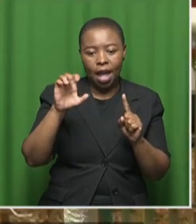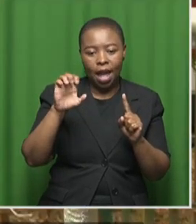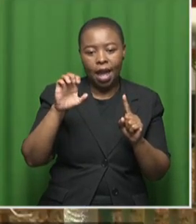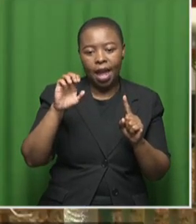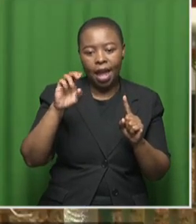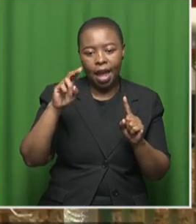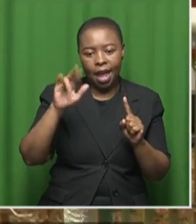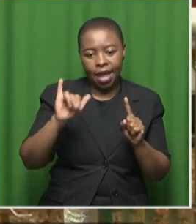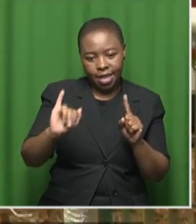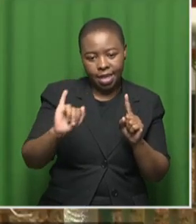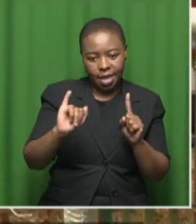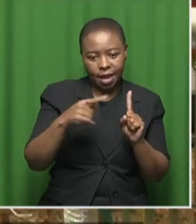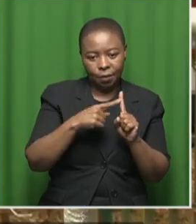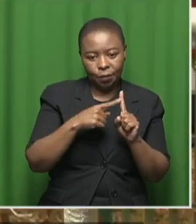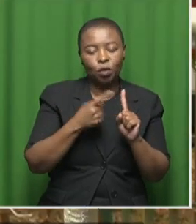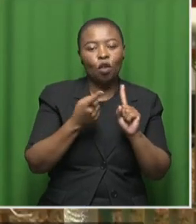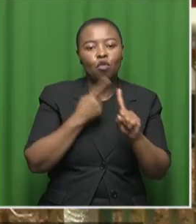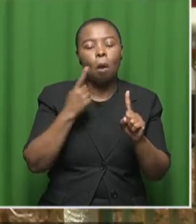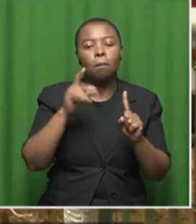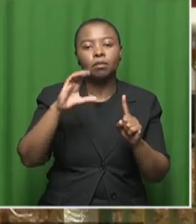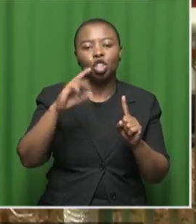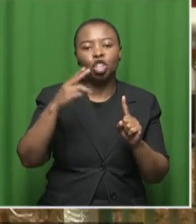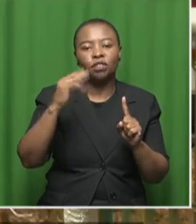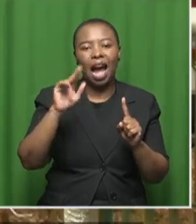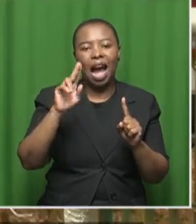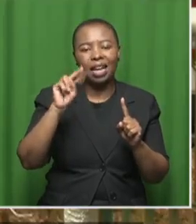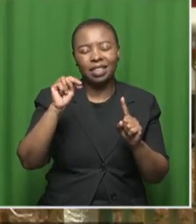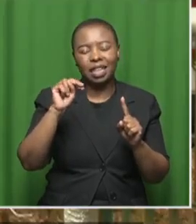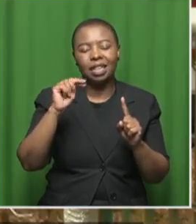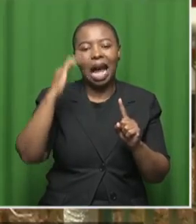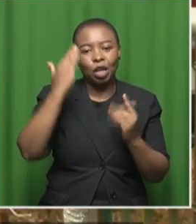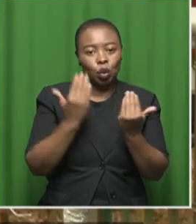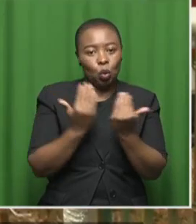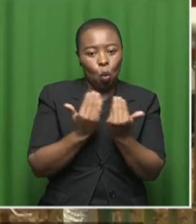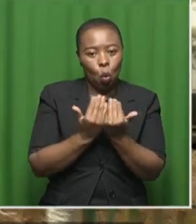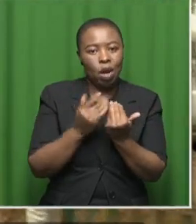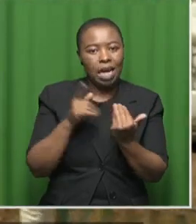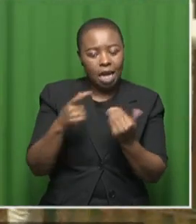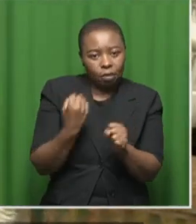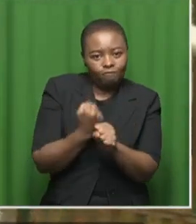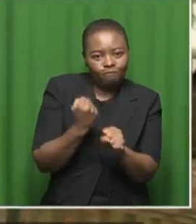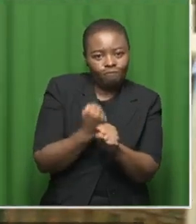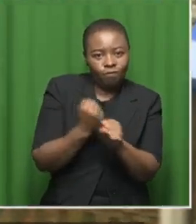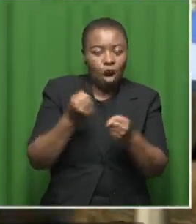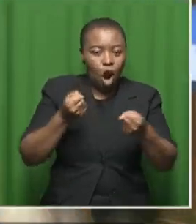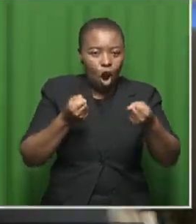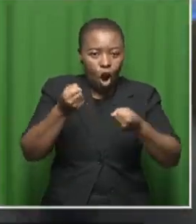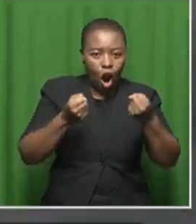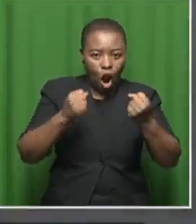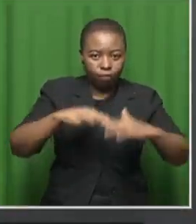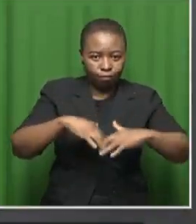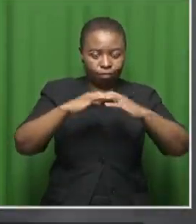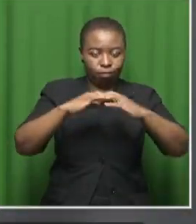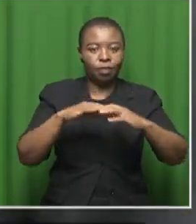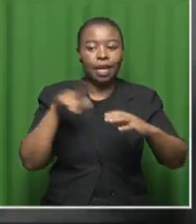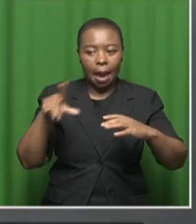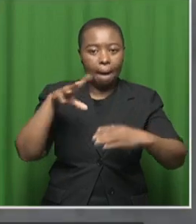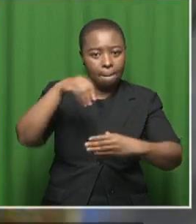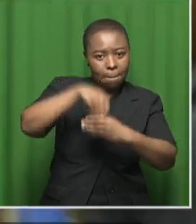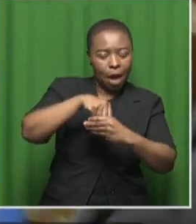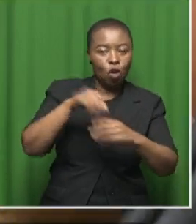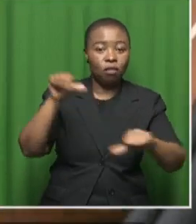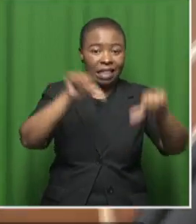Nacharota from Chivas Secondary School, who has managed to construct a car as part of a science week.